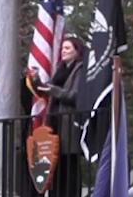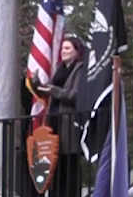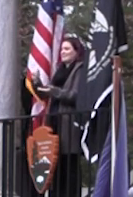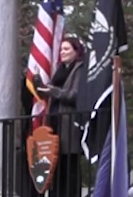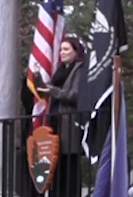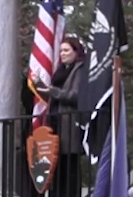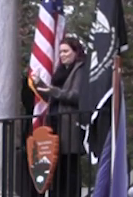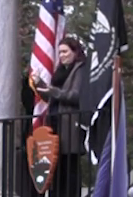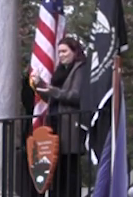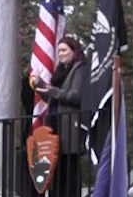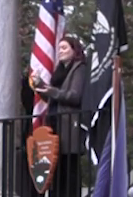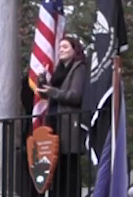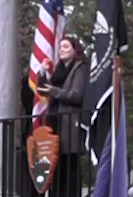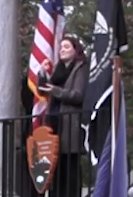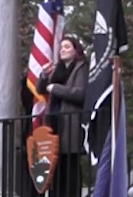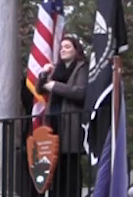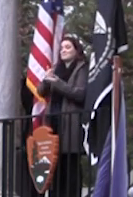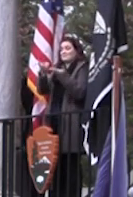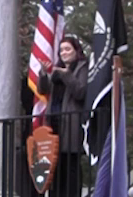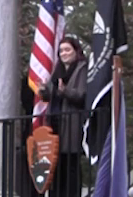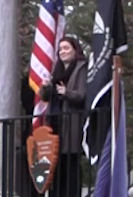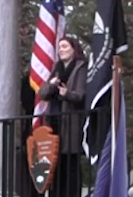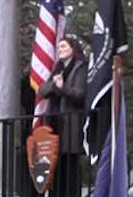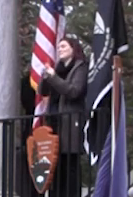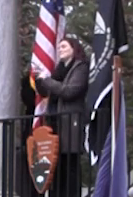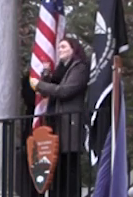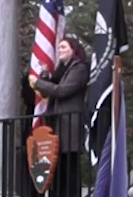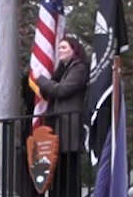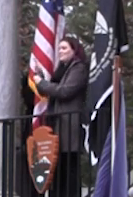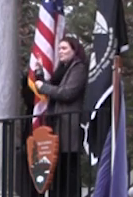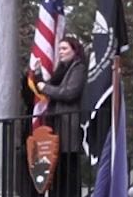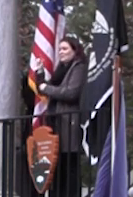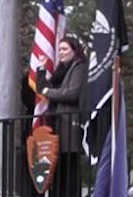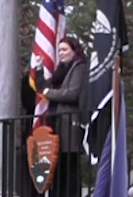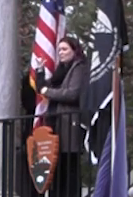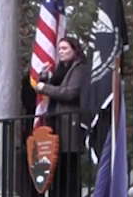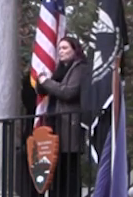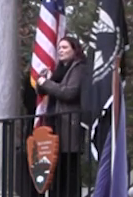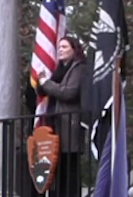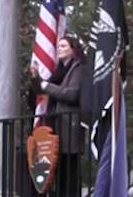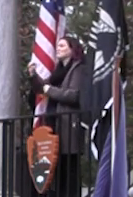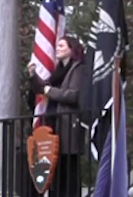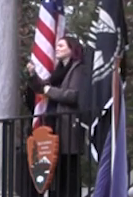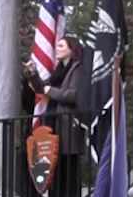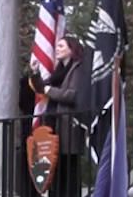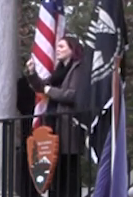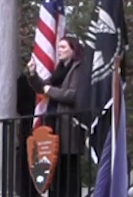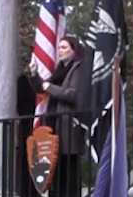After high school, Jerry enlisted in the U.S. Air Force working as a nuclear weapons specialist. But that was not his